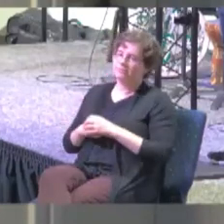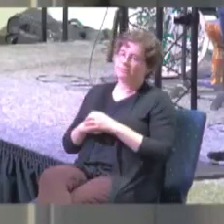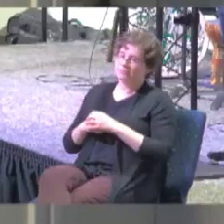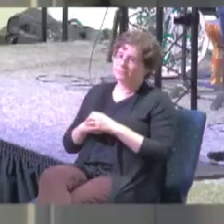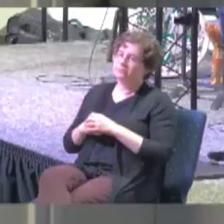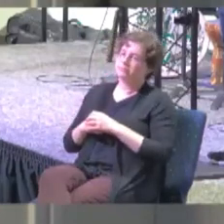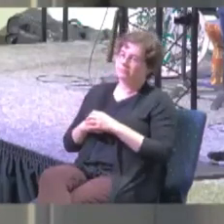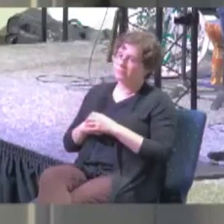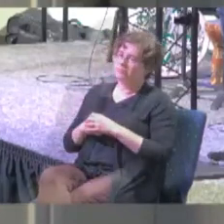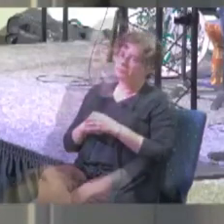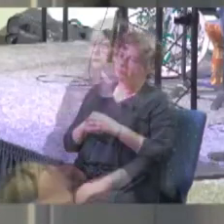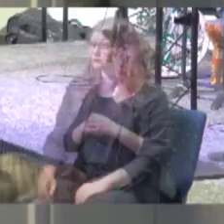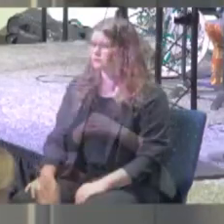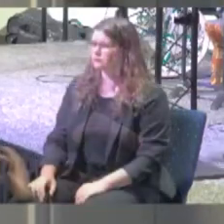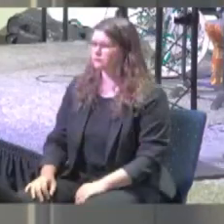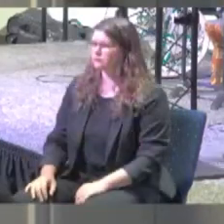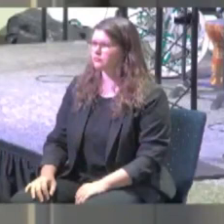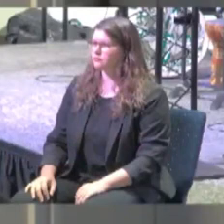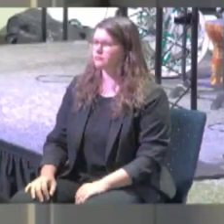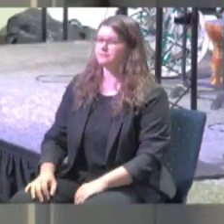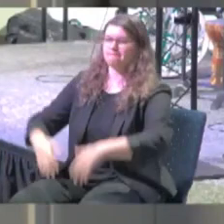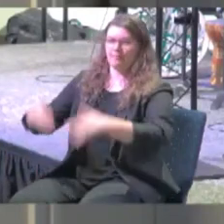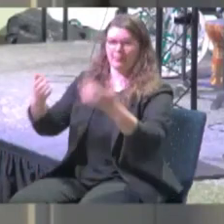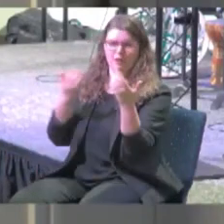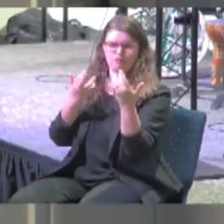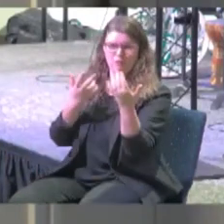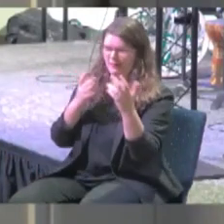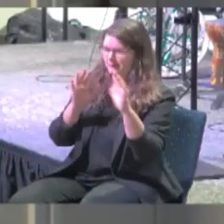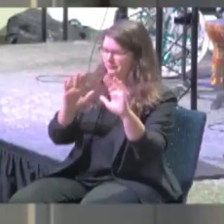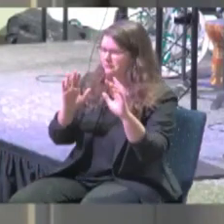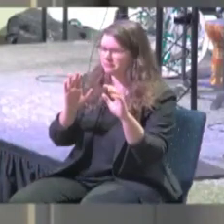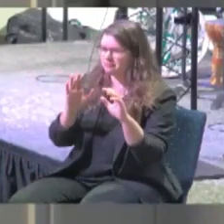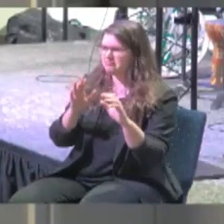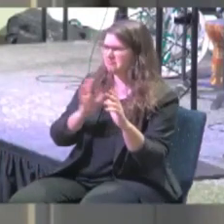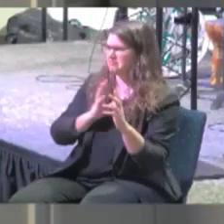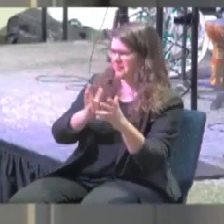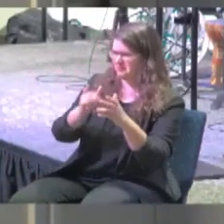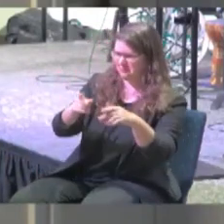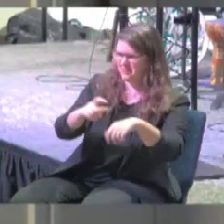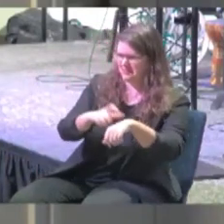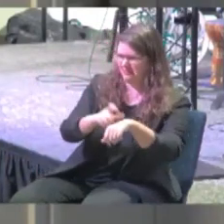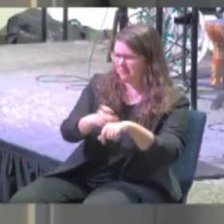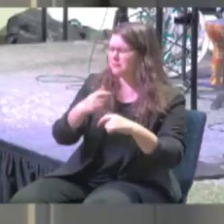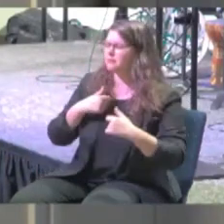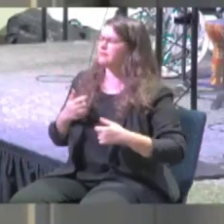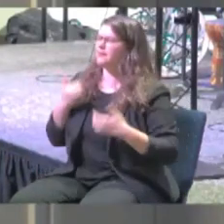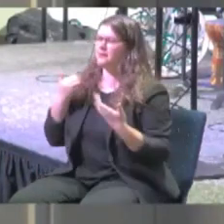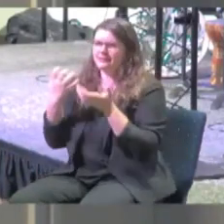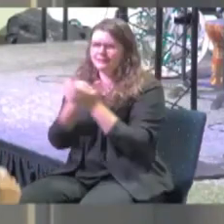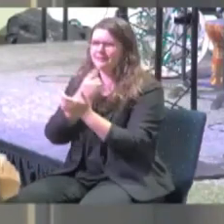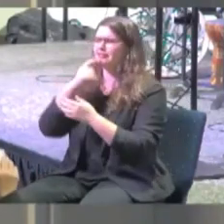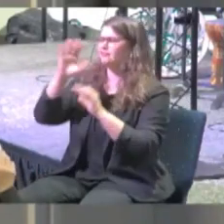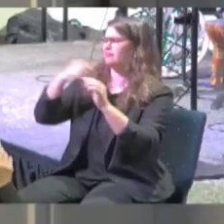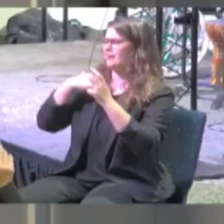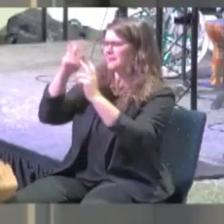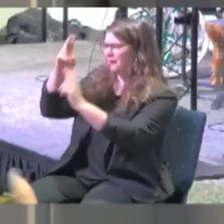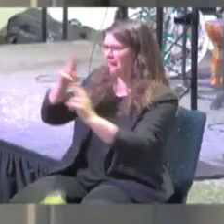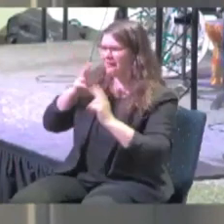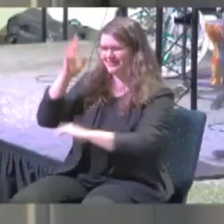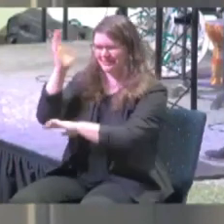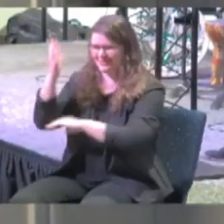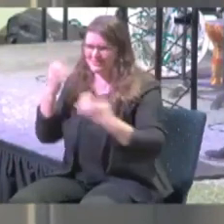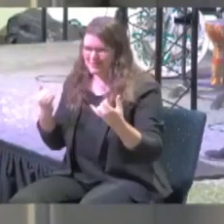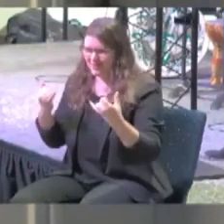welcome Andy Warren. Well, while that's coming, let me say it's a huge honor for me to be invited to give this talk. It's